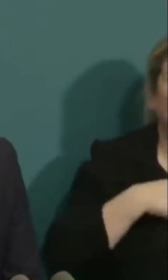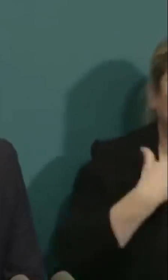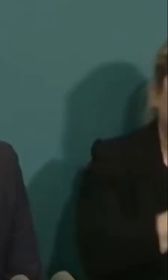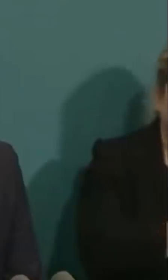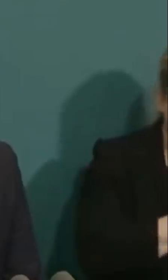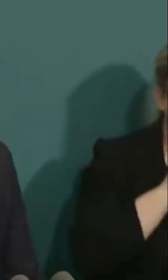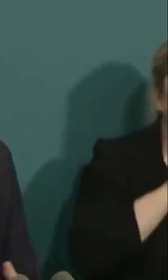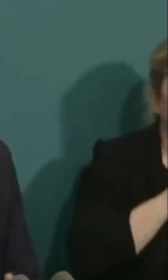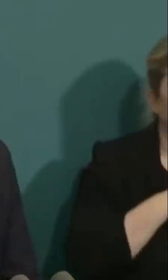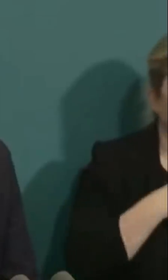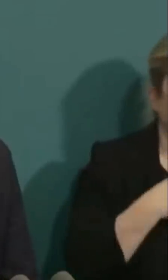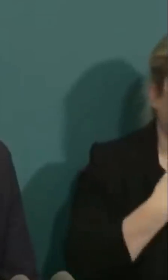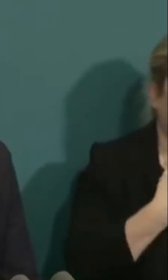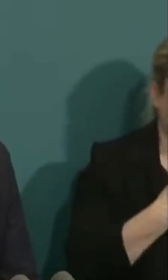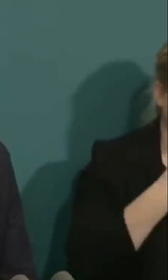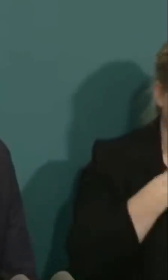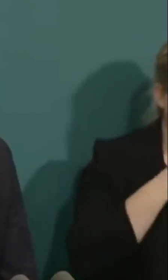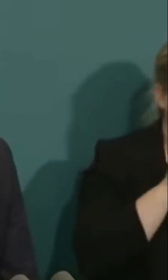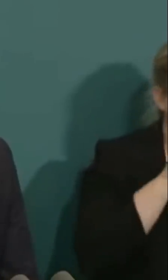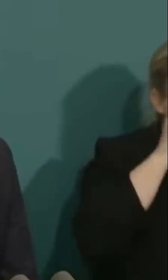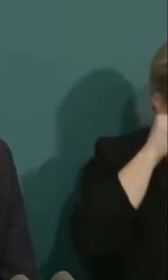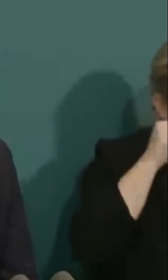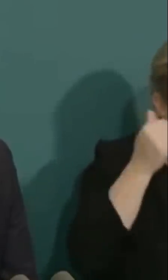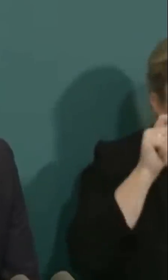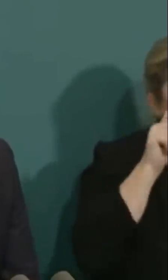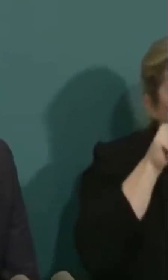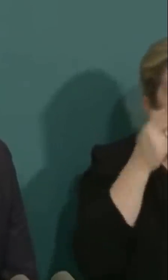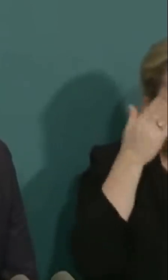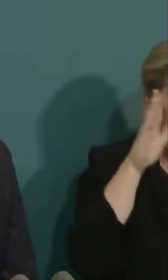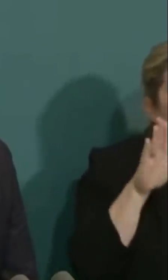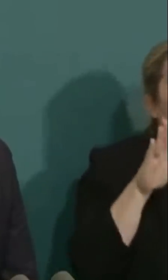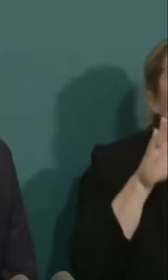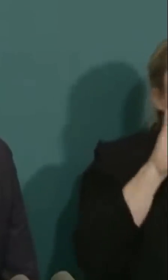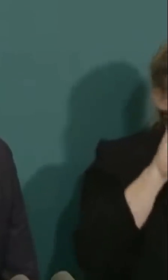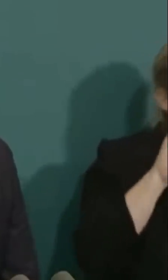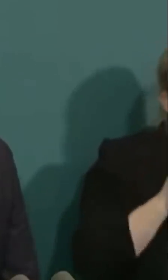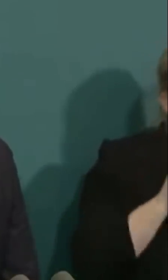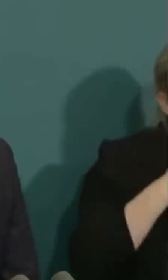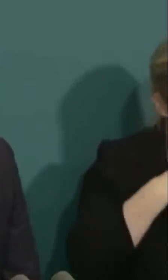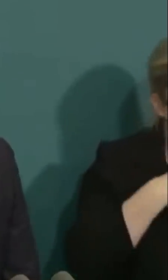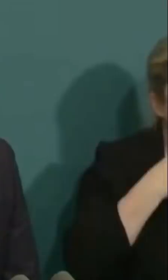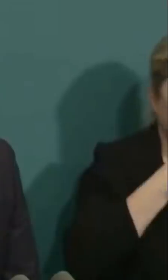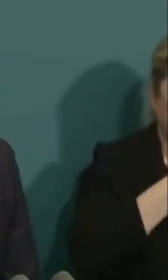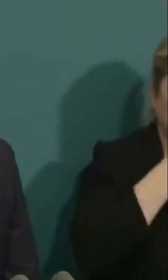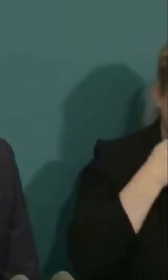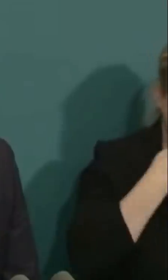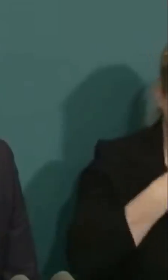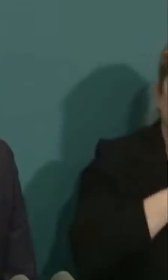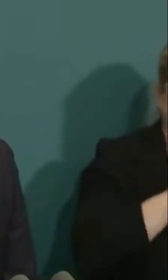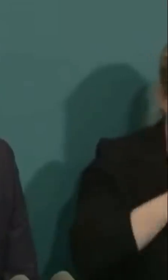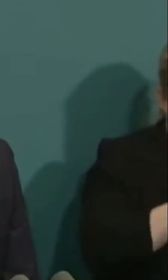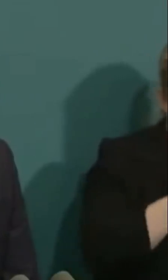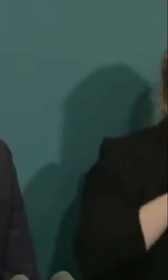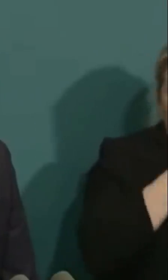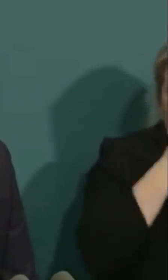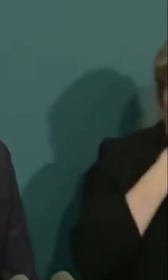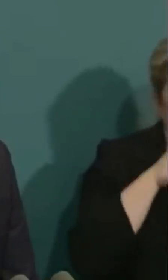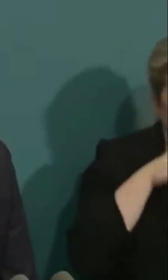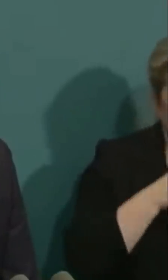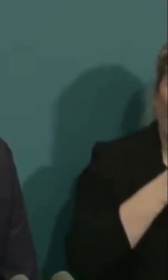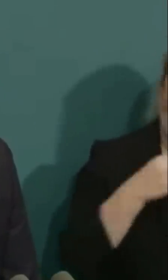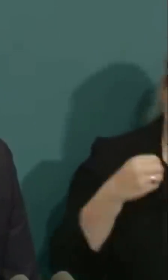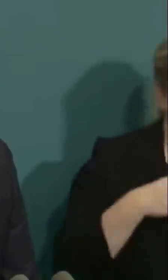said yesterday, that if we were to go down that route, you wouldn't really be able to safely say that you're going to reopen your